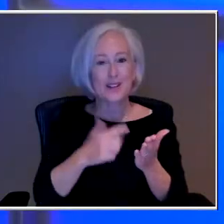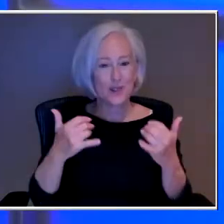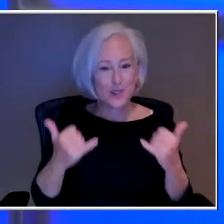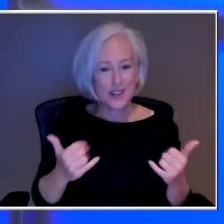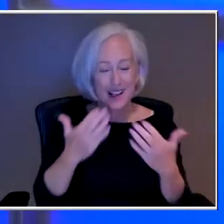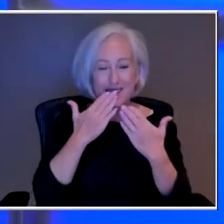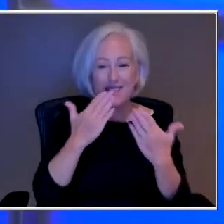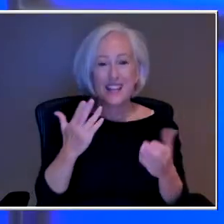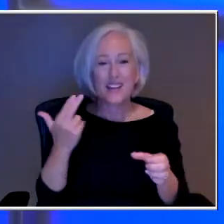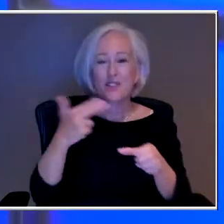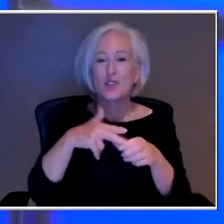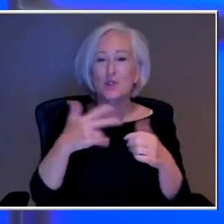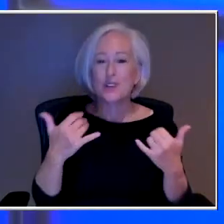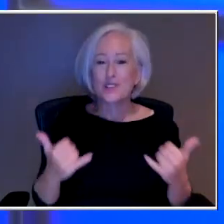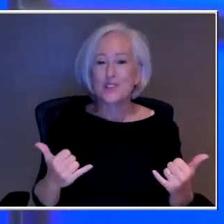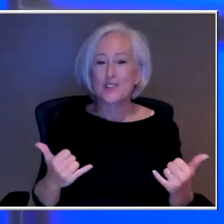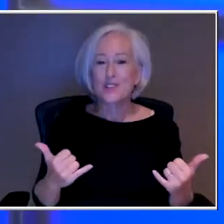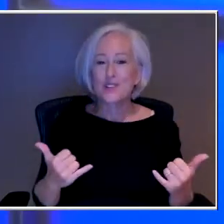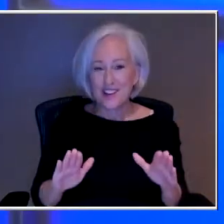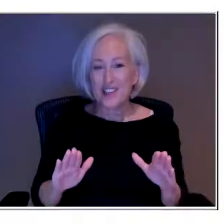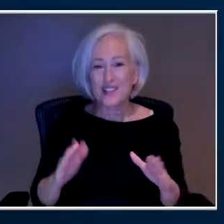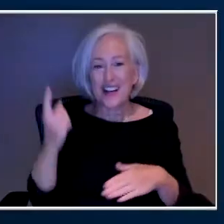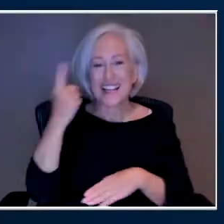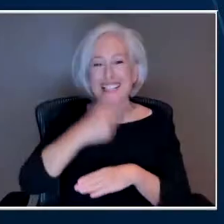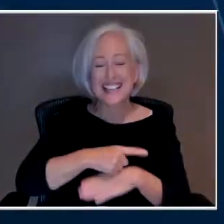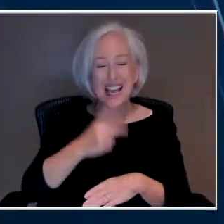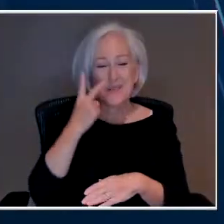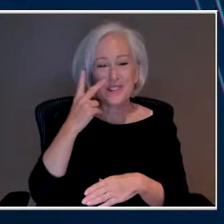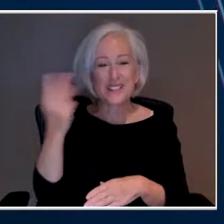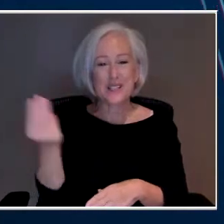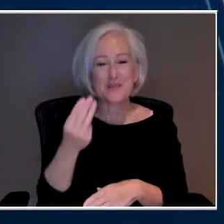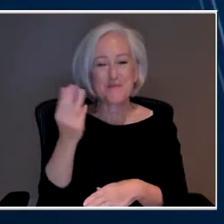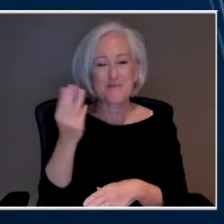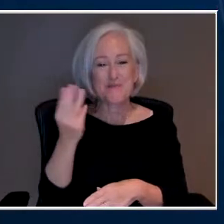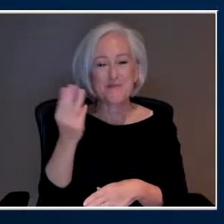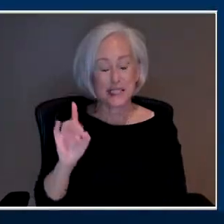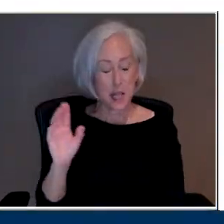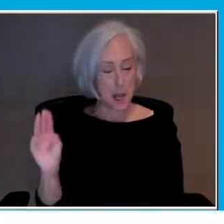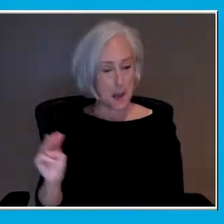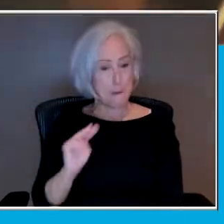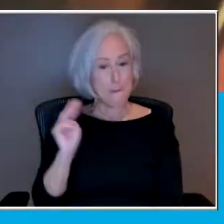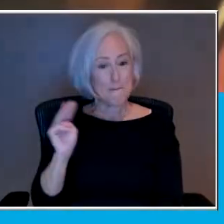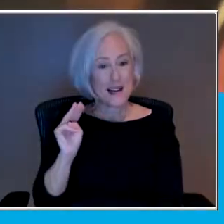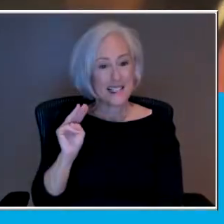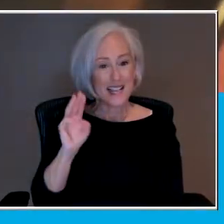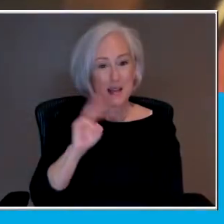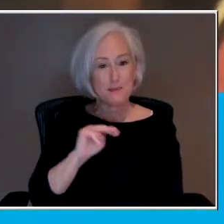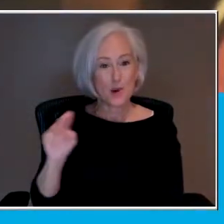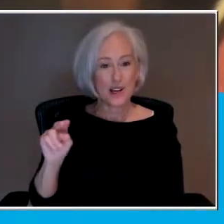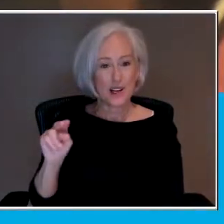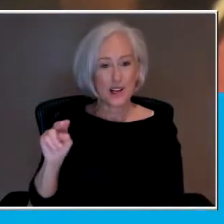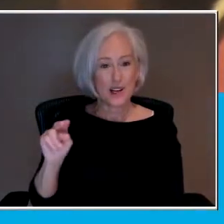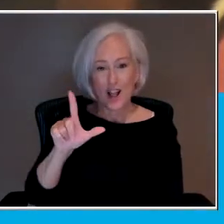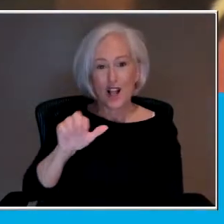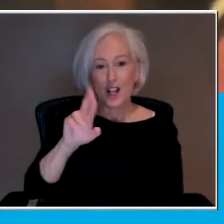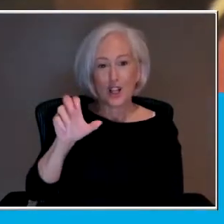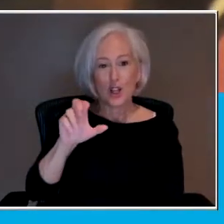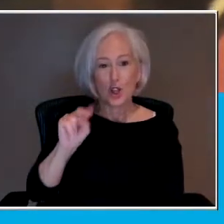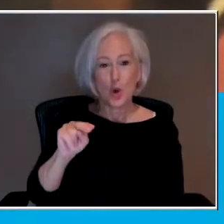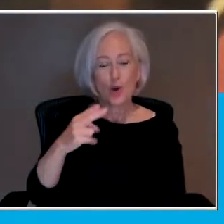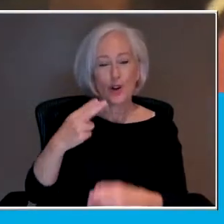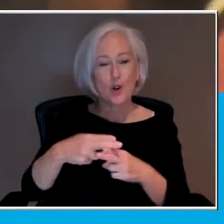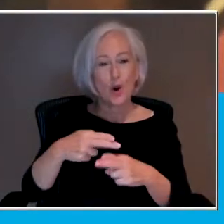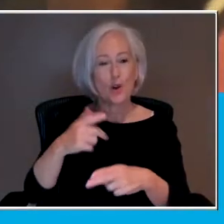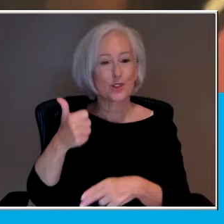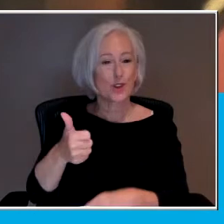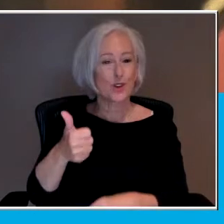us today. Have a great weekend. We'll see you back here Monday at 8. Coming up Monday on the Morning Medical Update. Lori Finnerty calls herself lucky. She